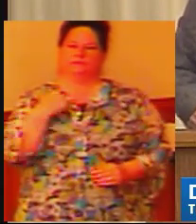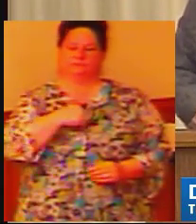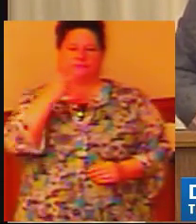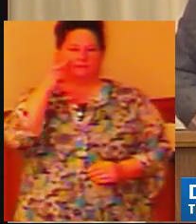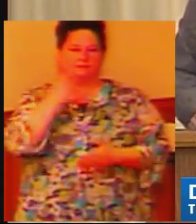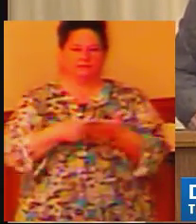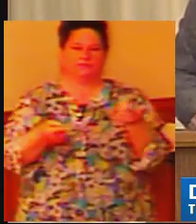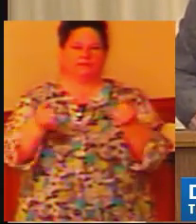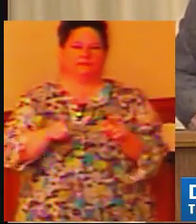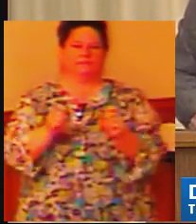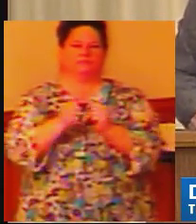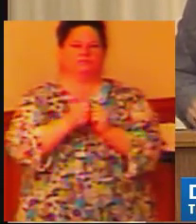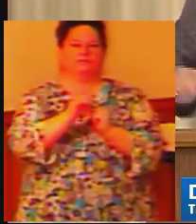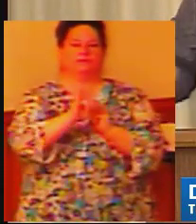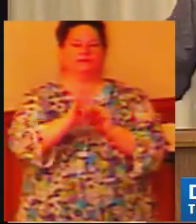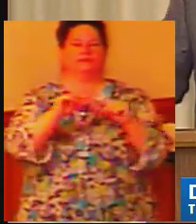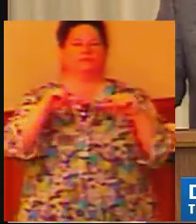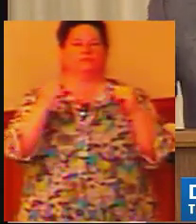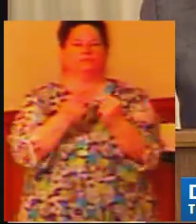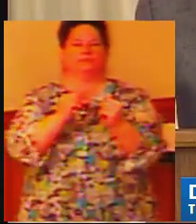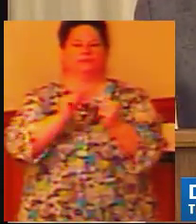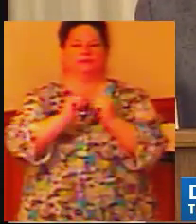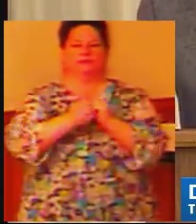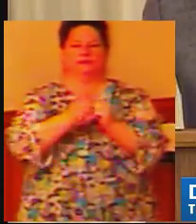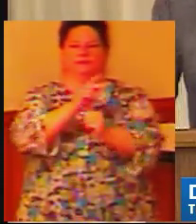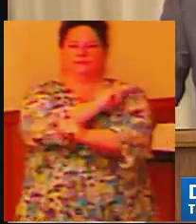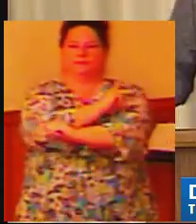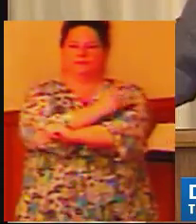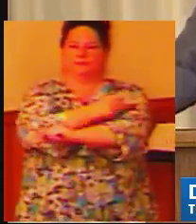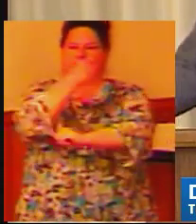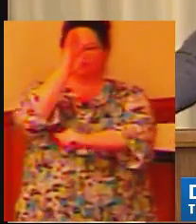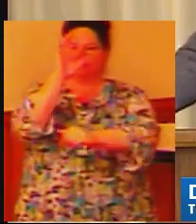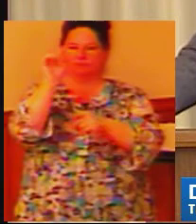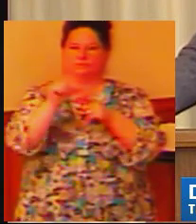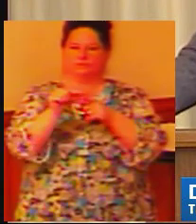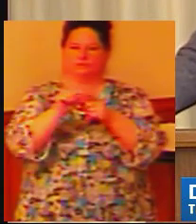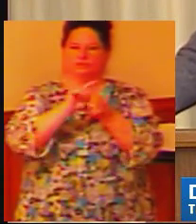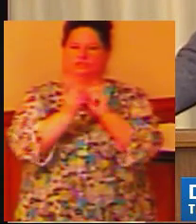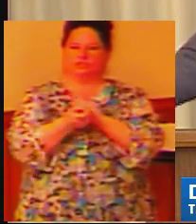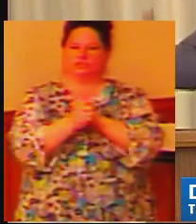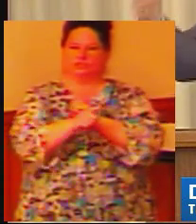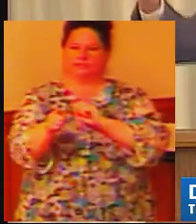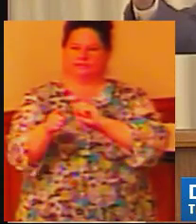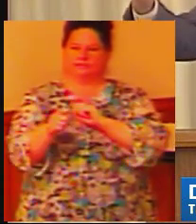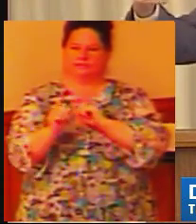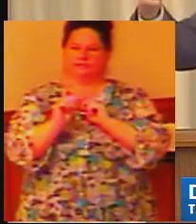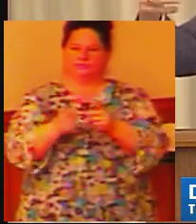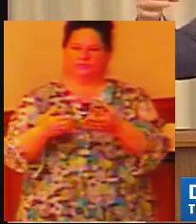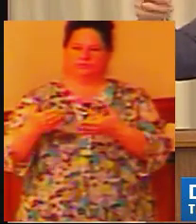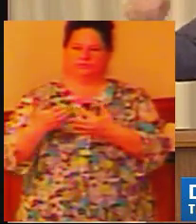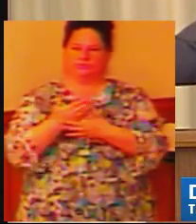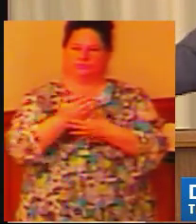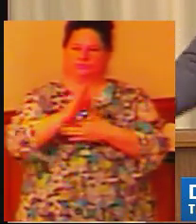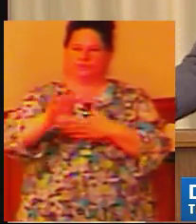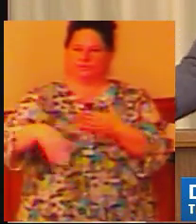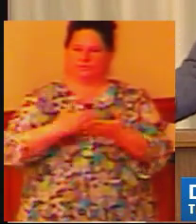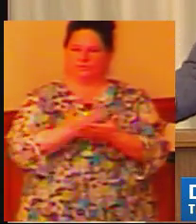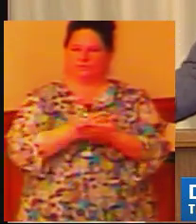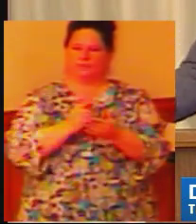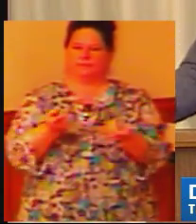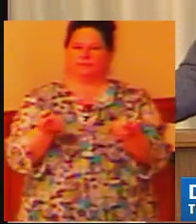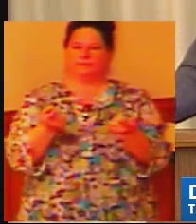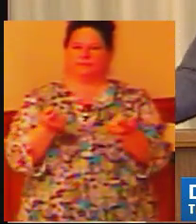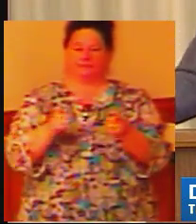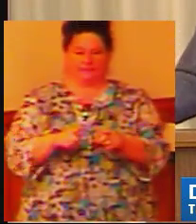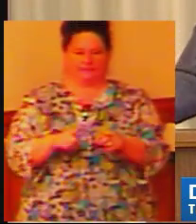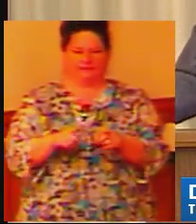happens with this group and how the power of God's word changed them. He goes through this whole thing about what's happened, and he